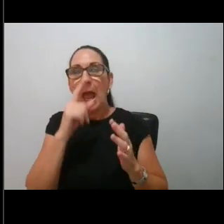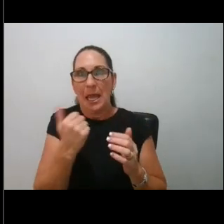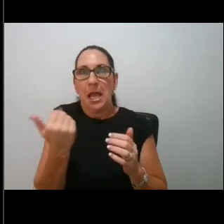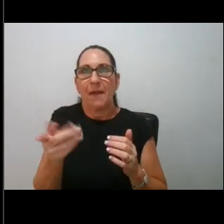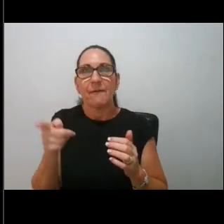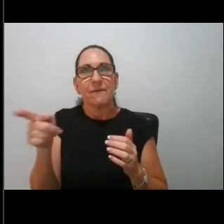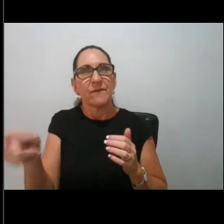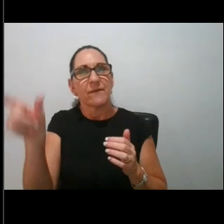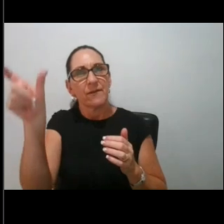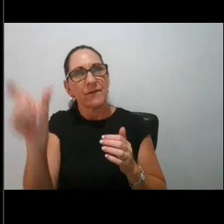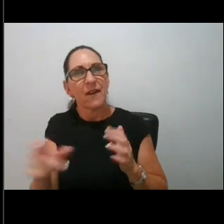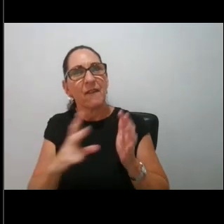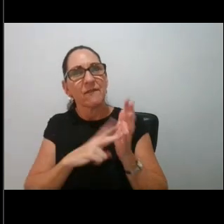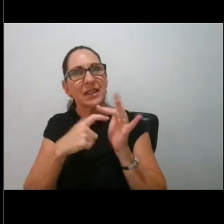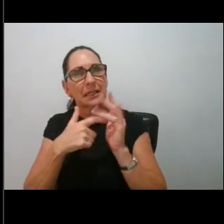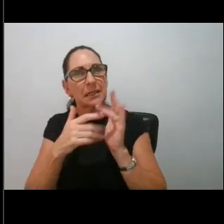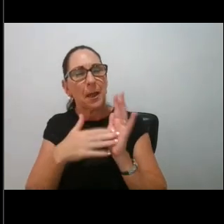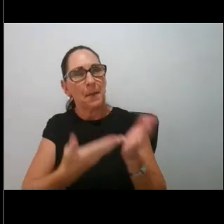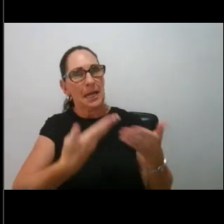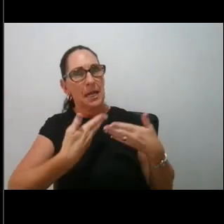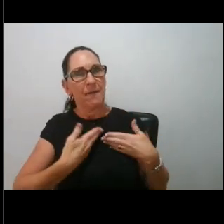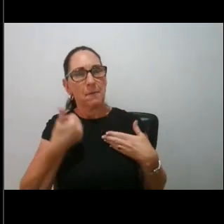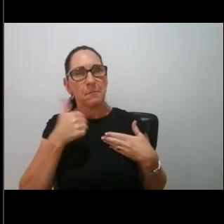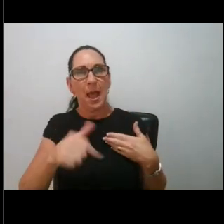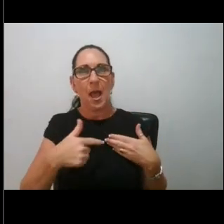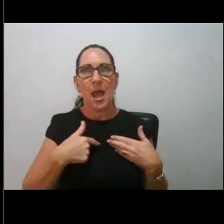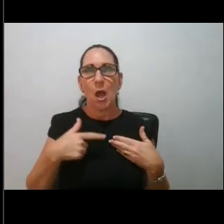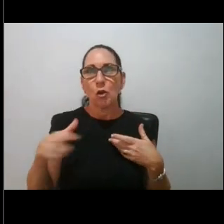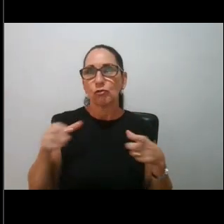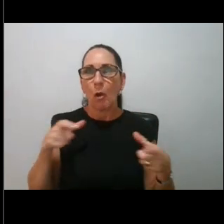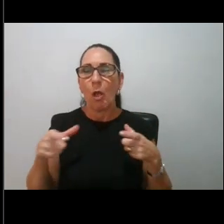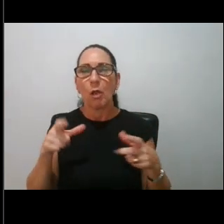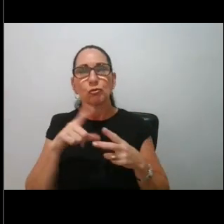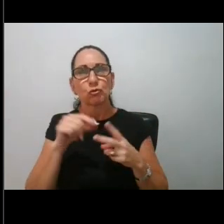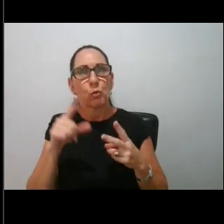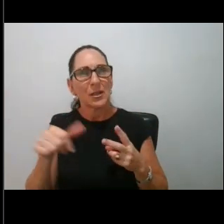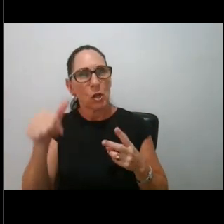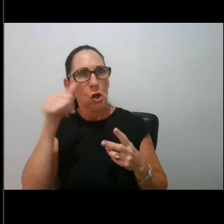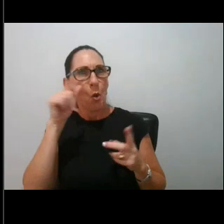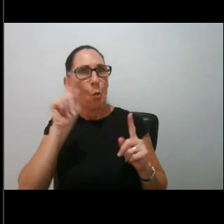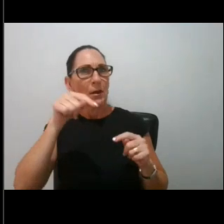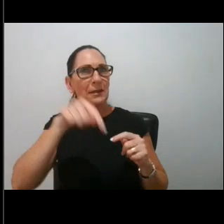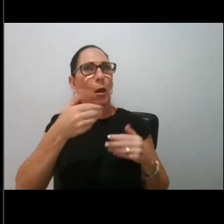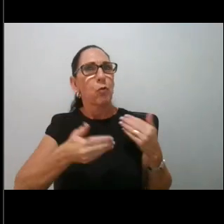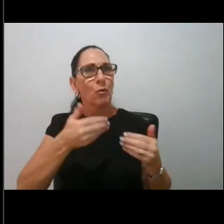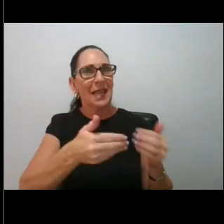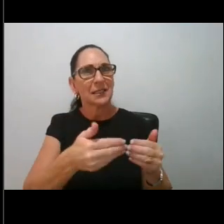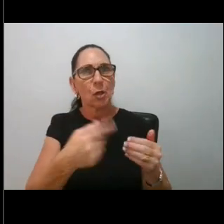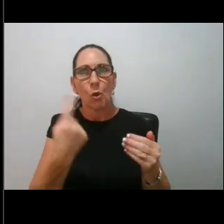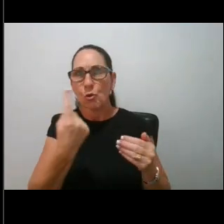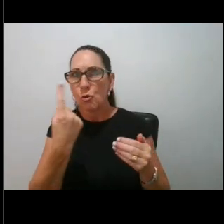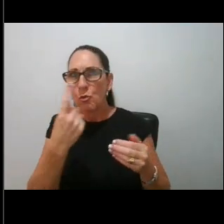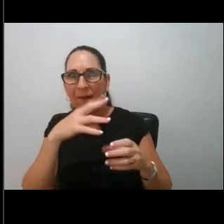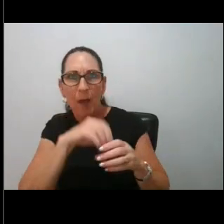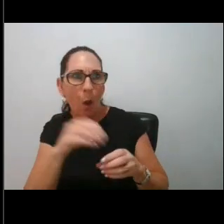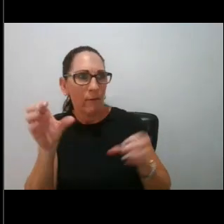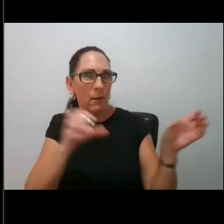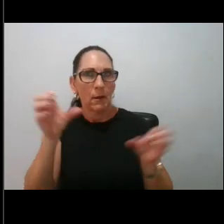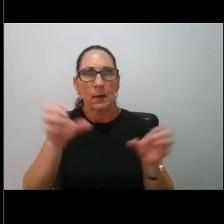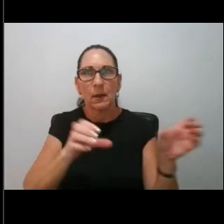person far more choice and control over exactly what the process is going to look like, who's going to be involved, what's going to be discussed or